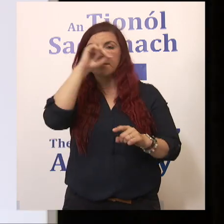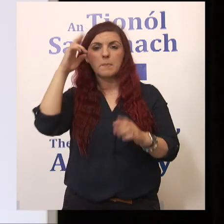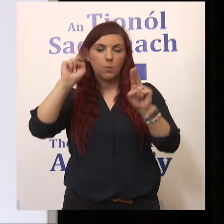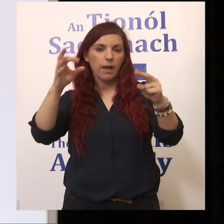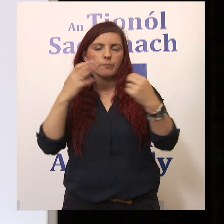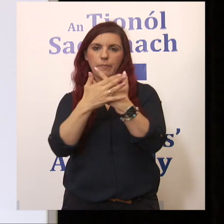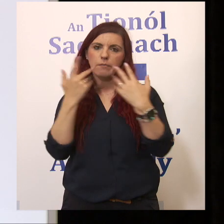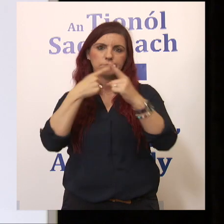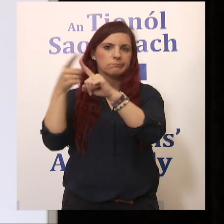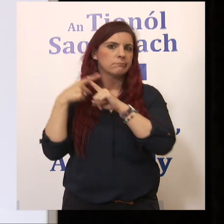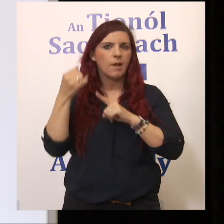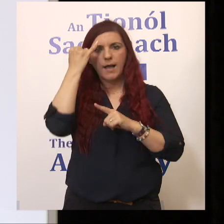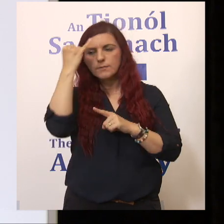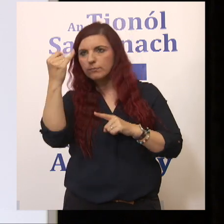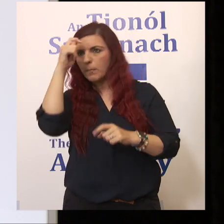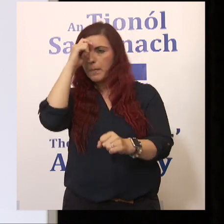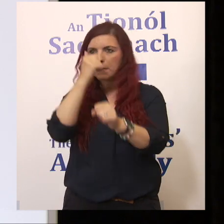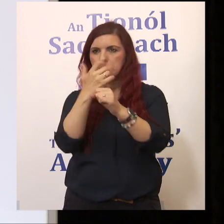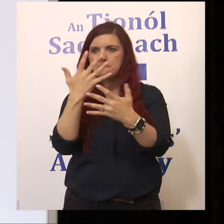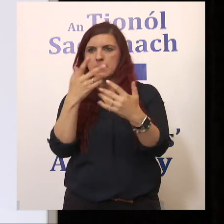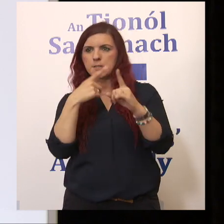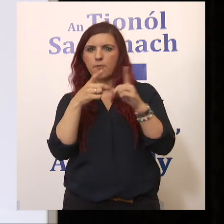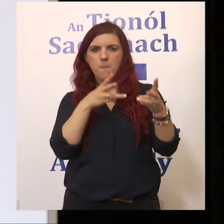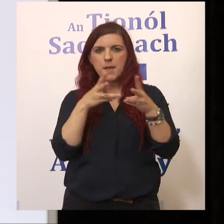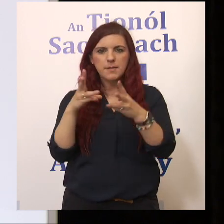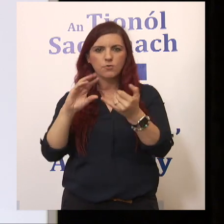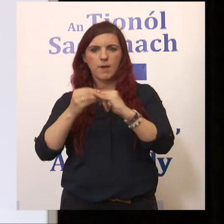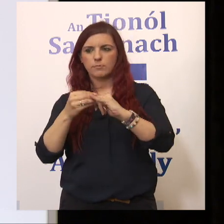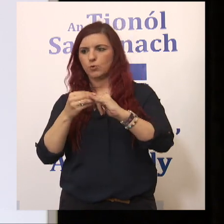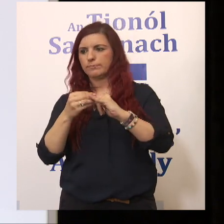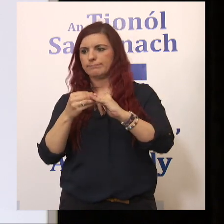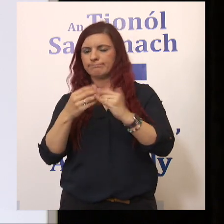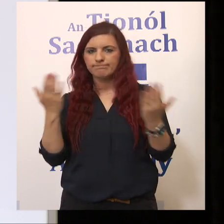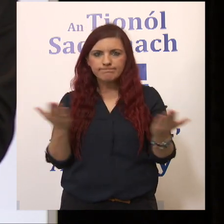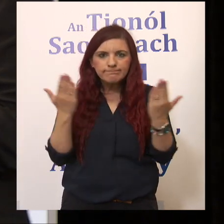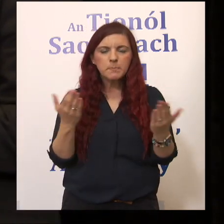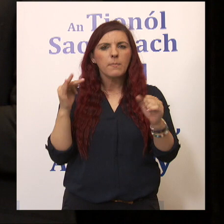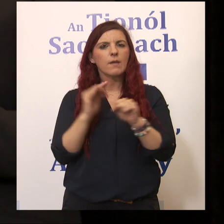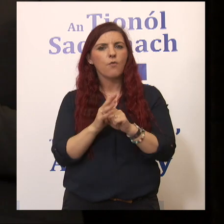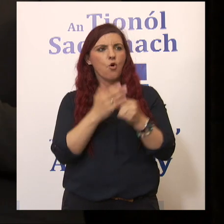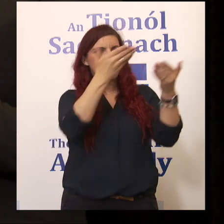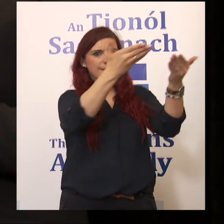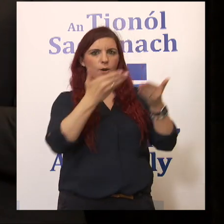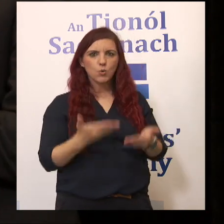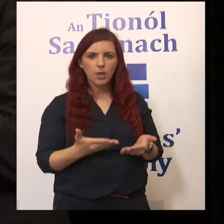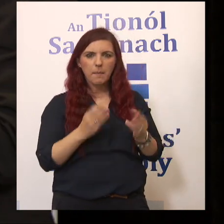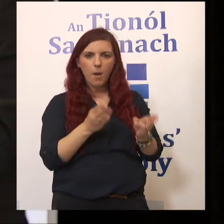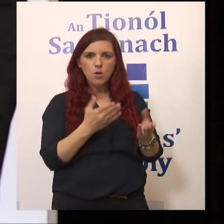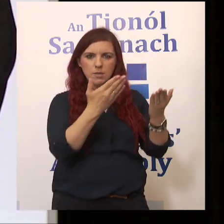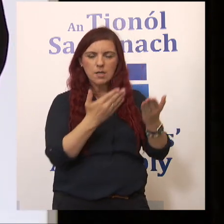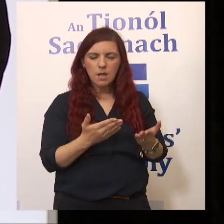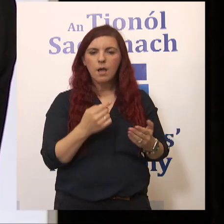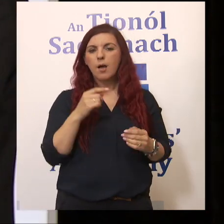ideas in terms of potential candidates for devolution. But I suppose we've also got